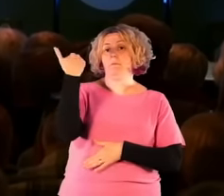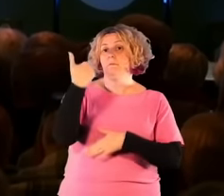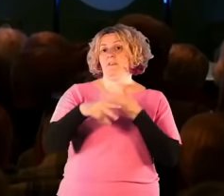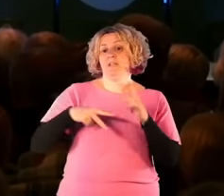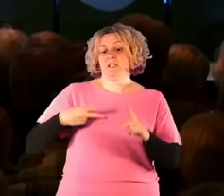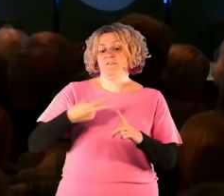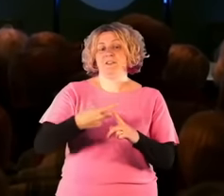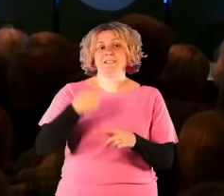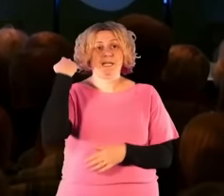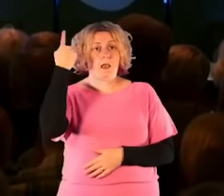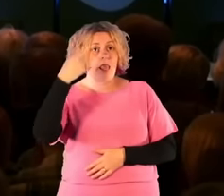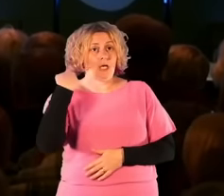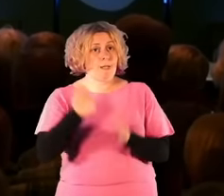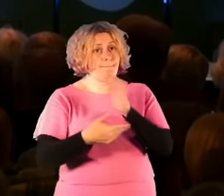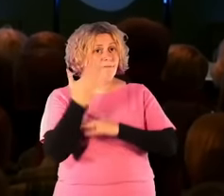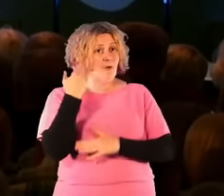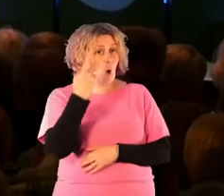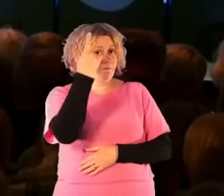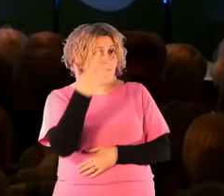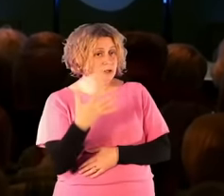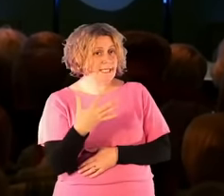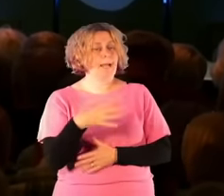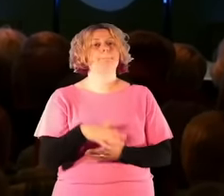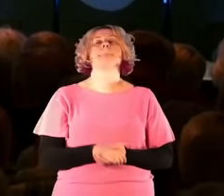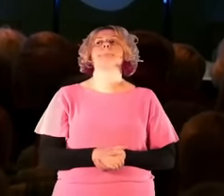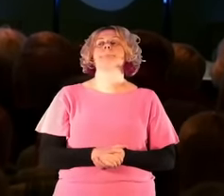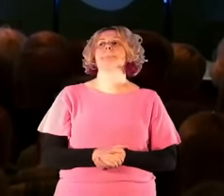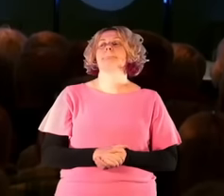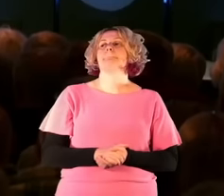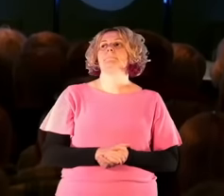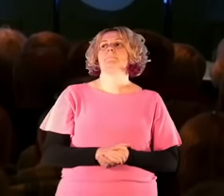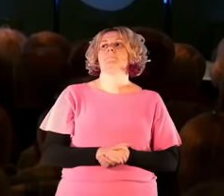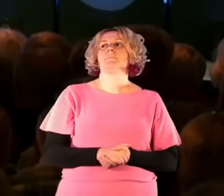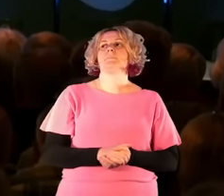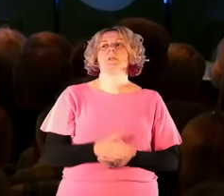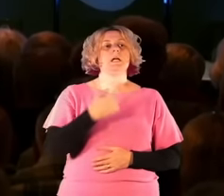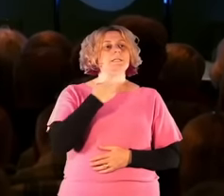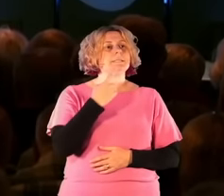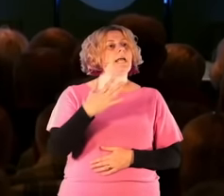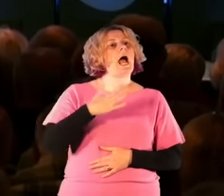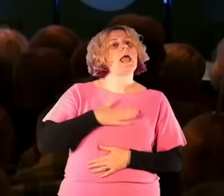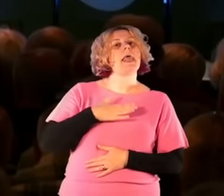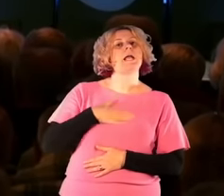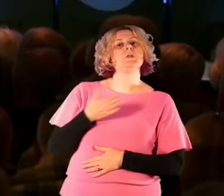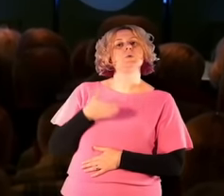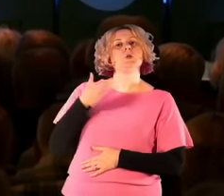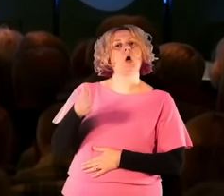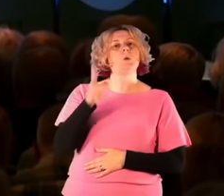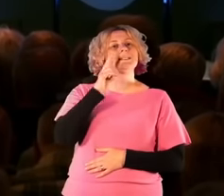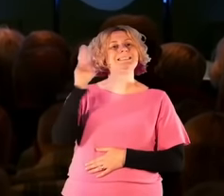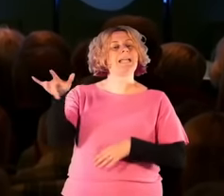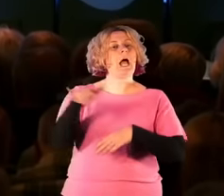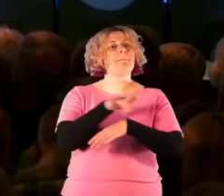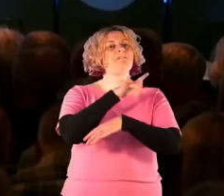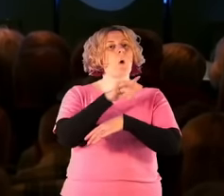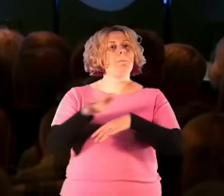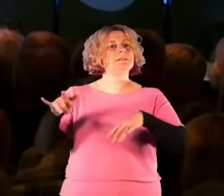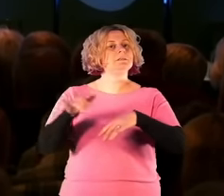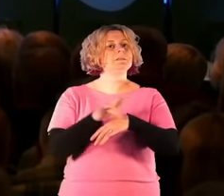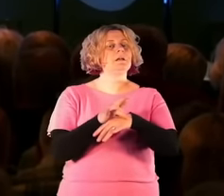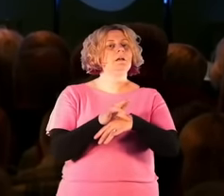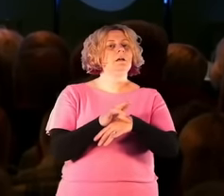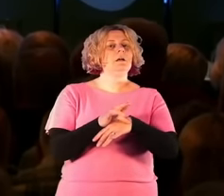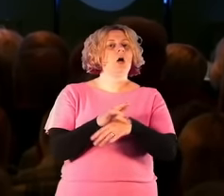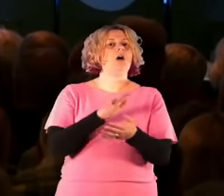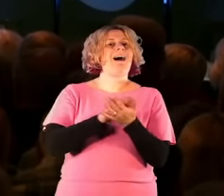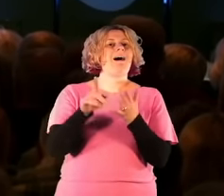Sangster said, now what would you like to do? And the old boy said, I'd like to go and see a performance of Messiah. Handel's Messiah. And